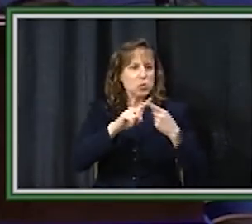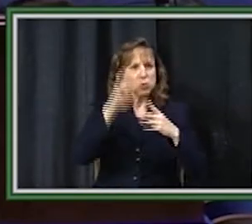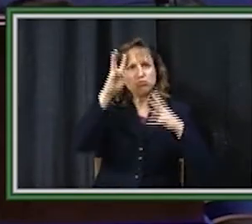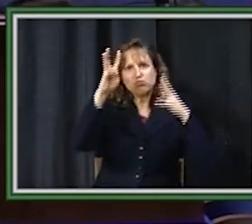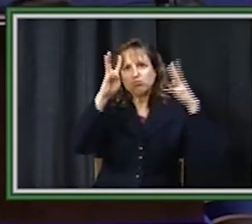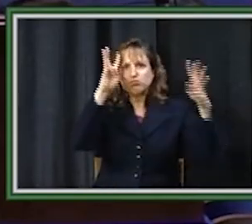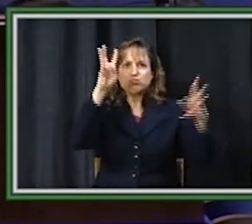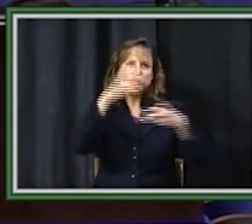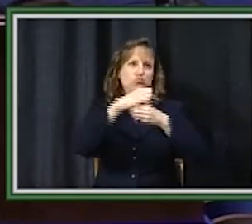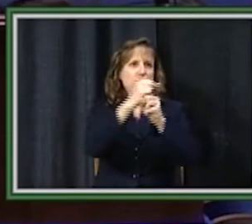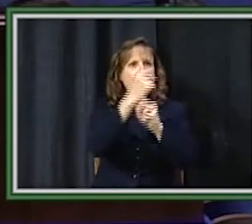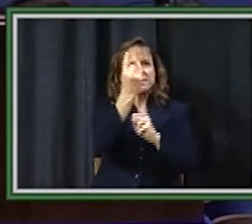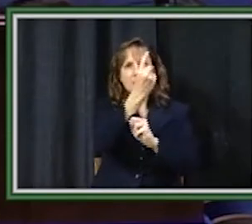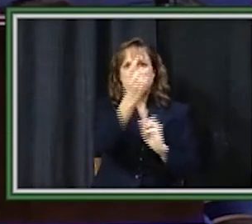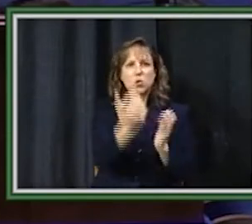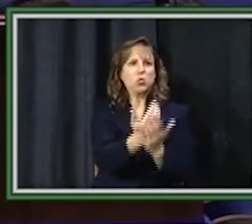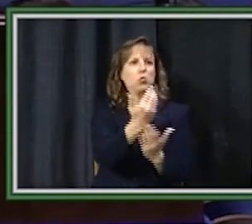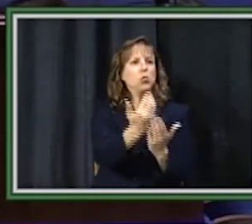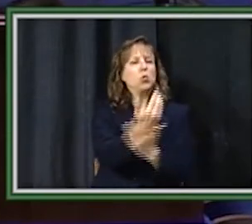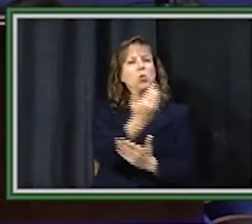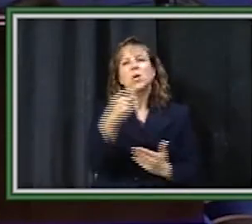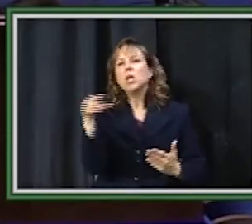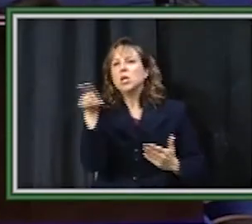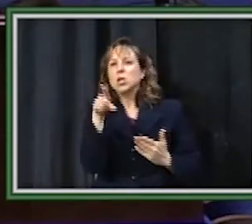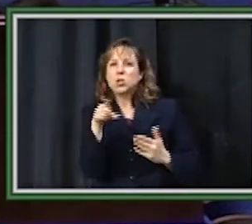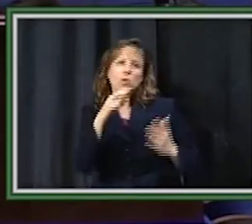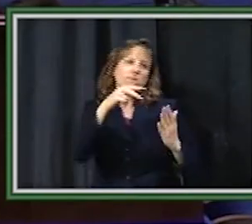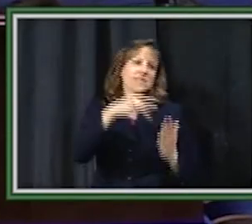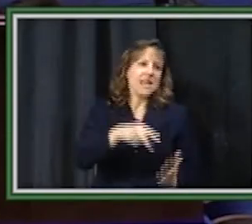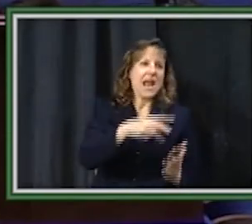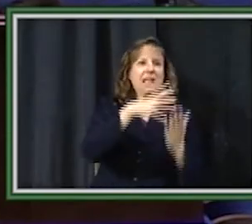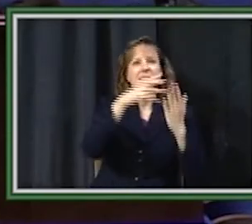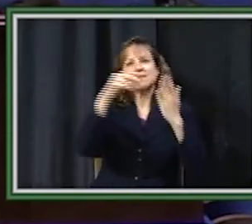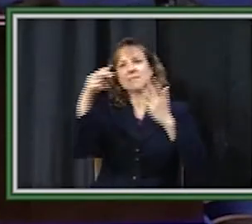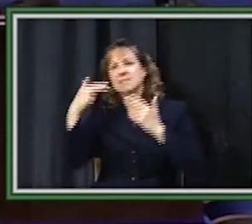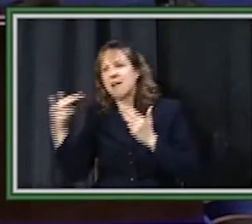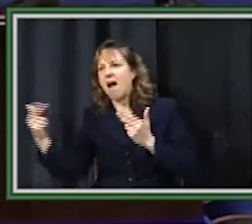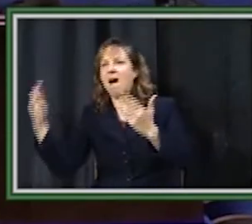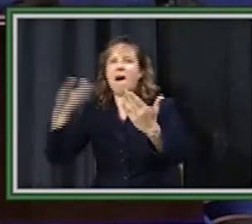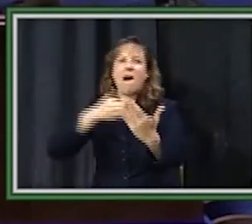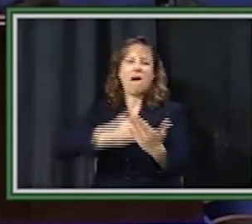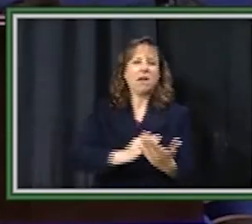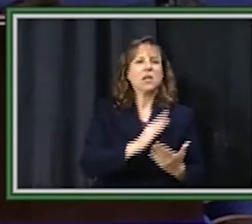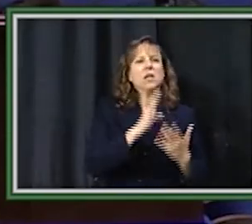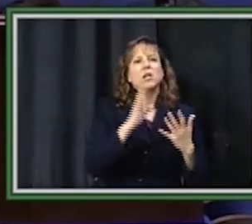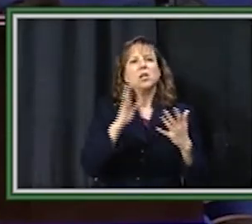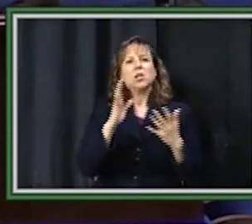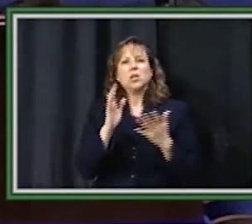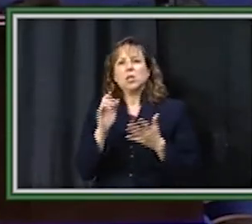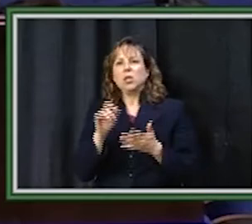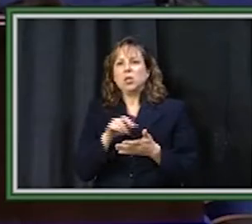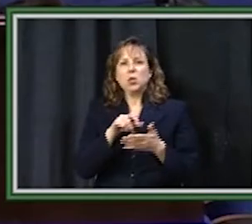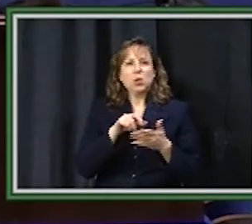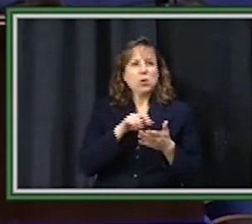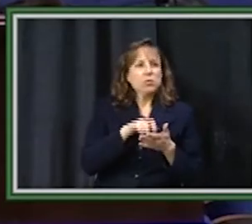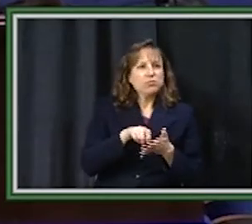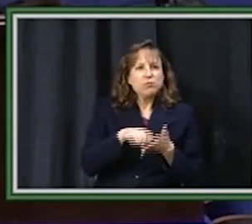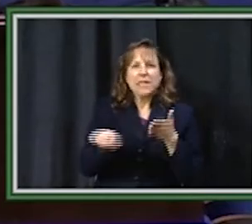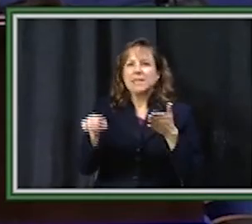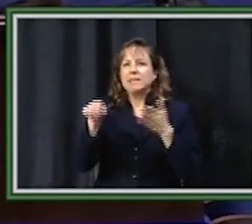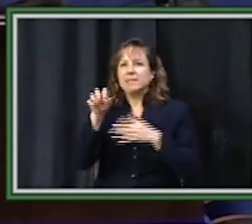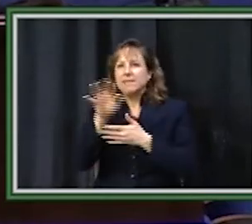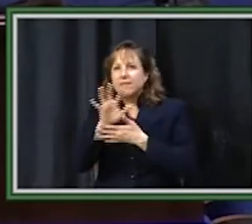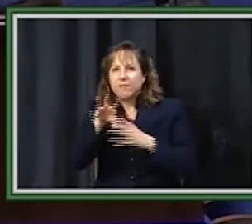had never been made before. You have danced and you have sung. You have painted and filmed. You have written, researched, played, and